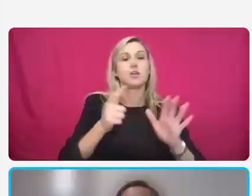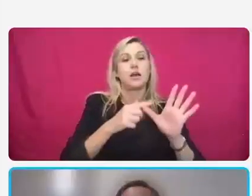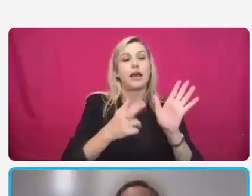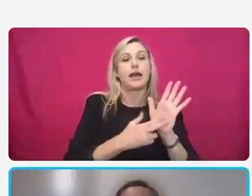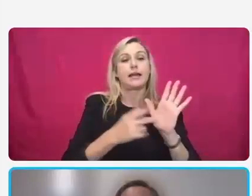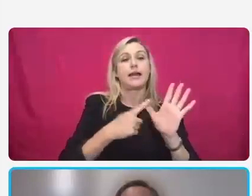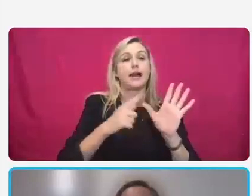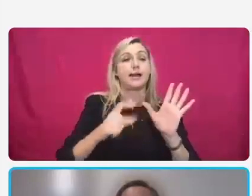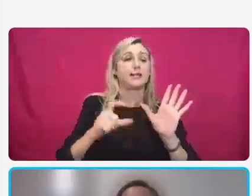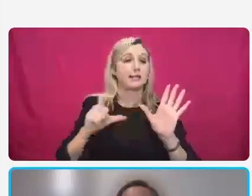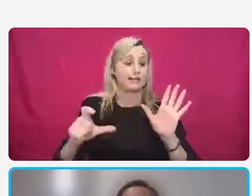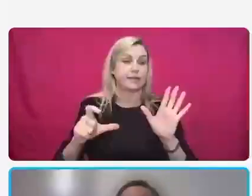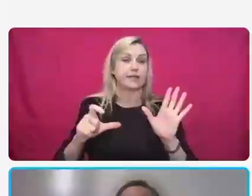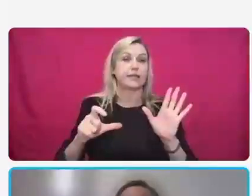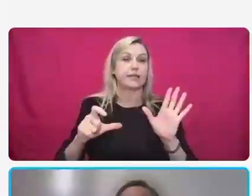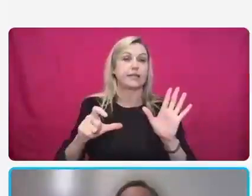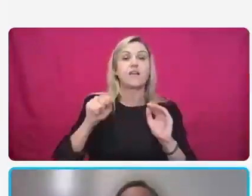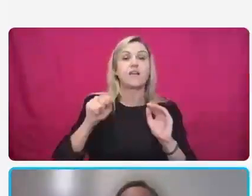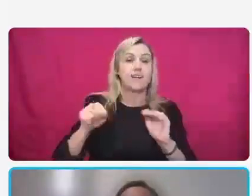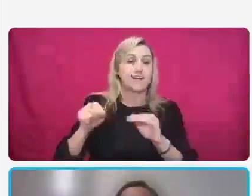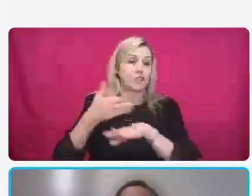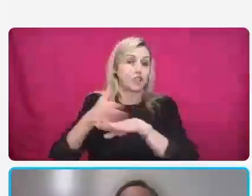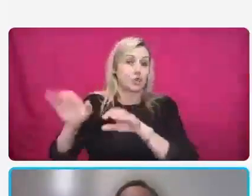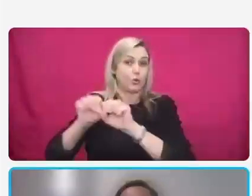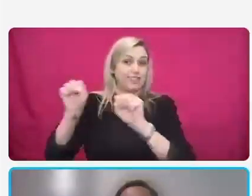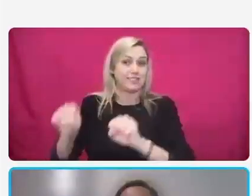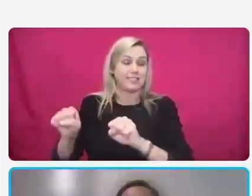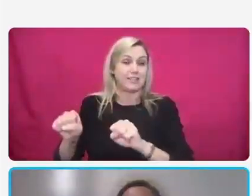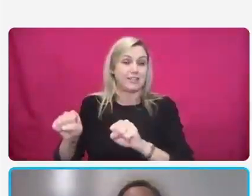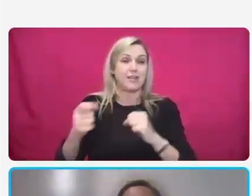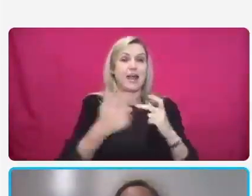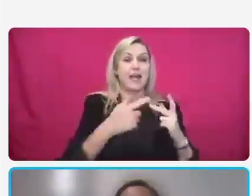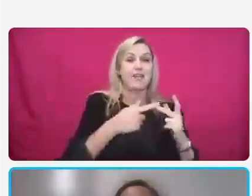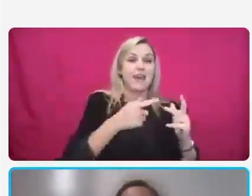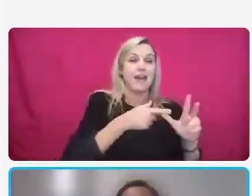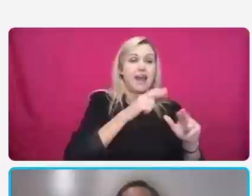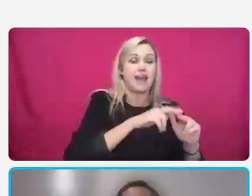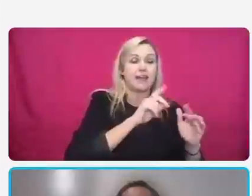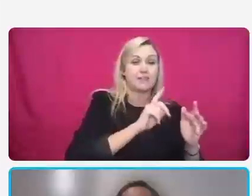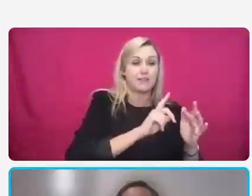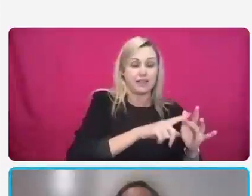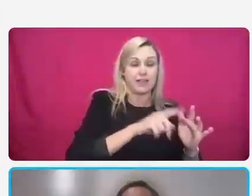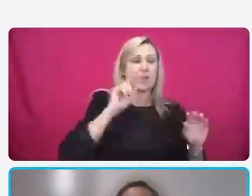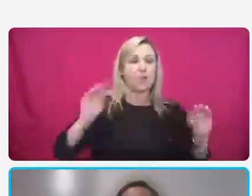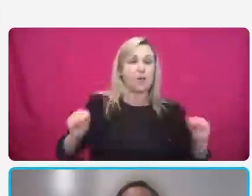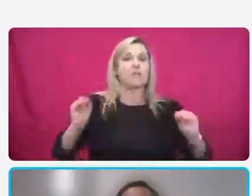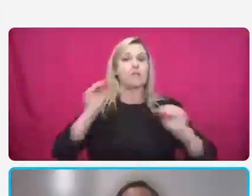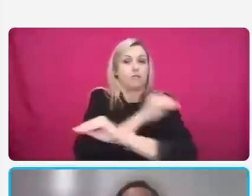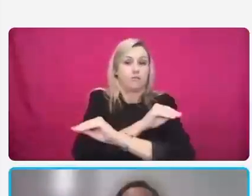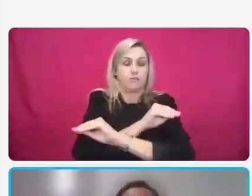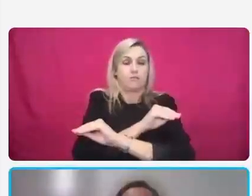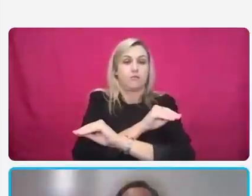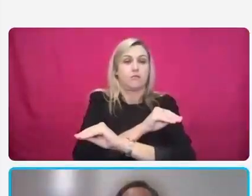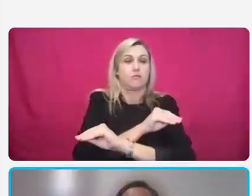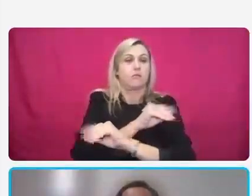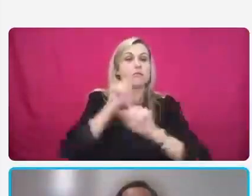Aged Care Classification, which replaces the ACFI, which is the Aged Care Funding Instrument, that will actually happen on the